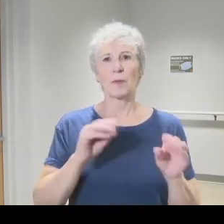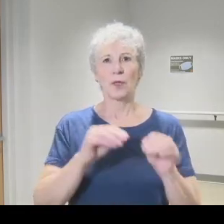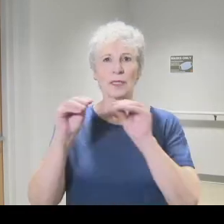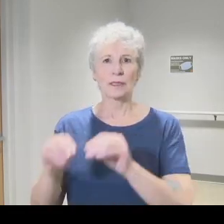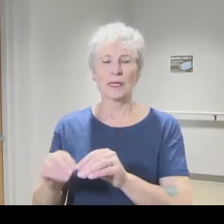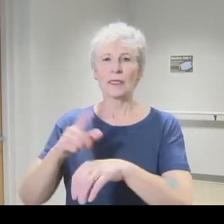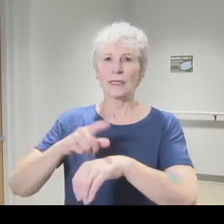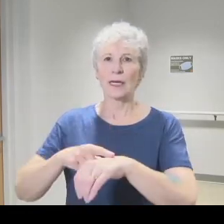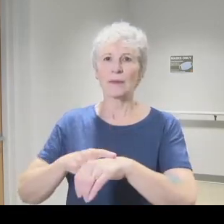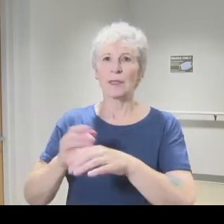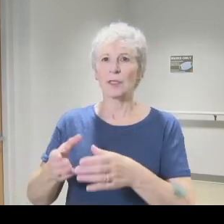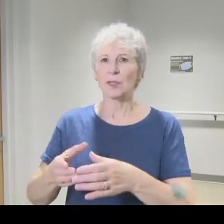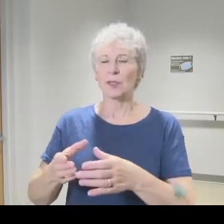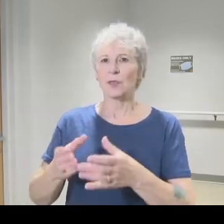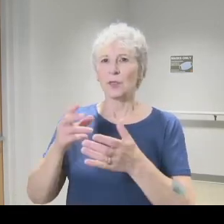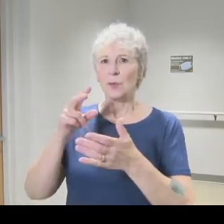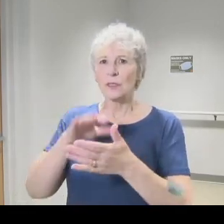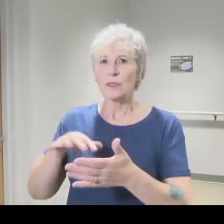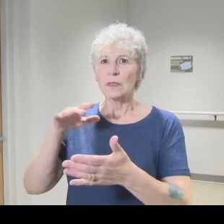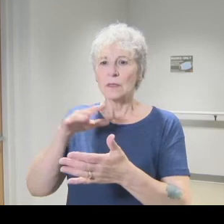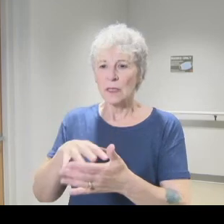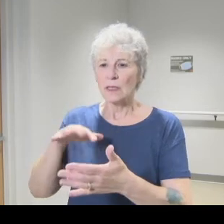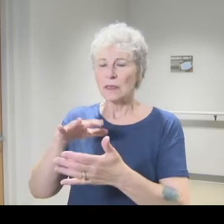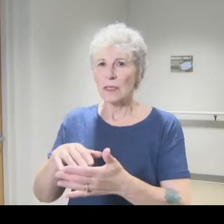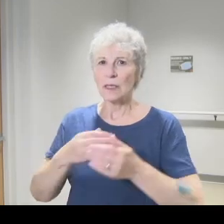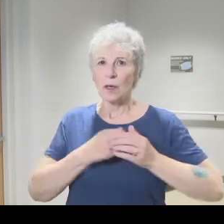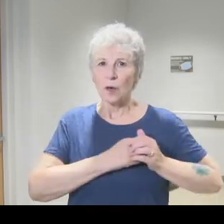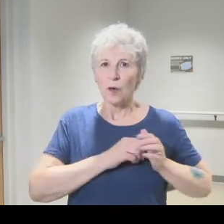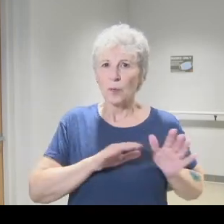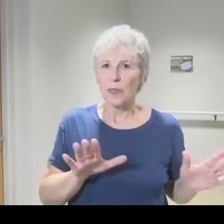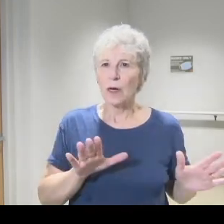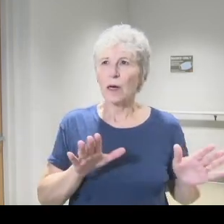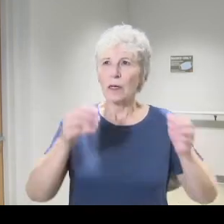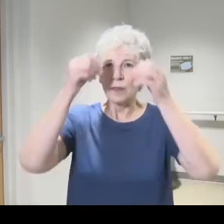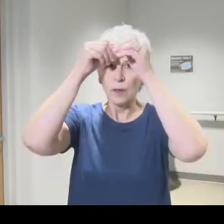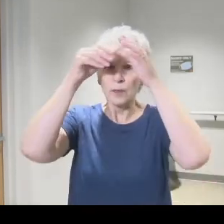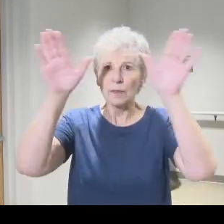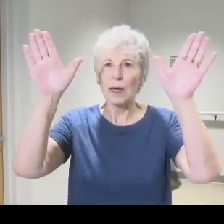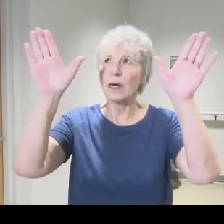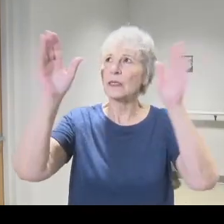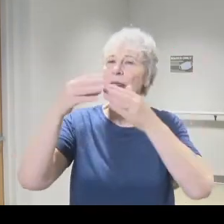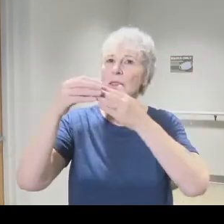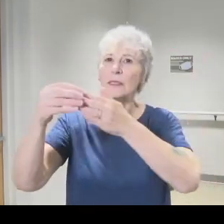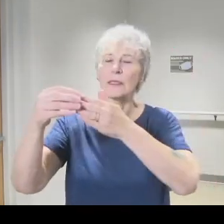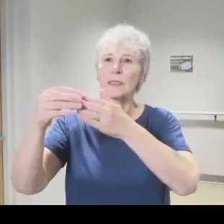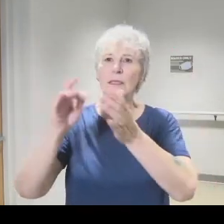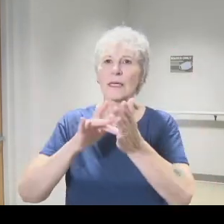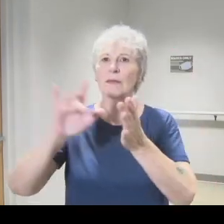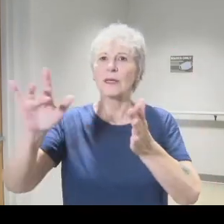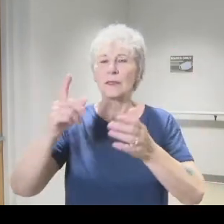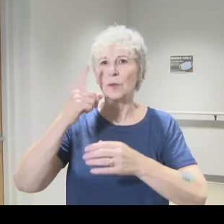word of God. And with an open heart and open mind to the leading of the Holy Spirit, take advantage of the wisdom